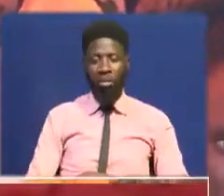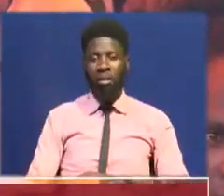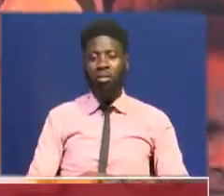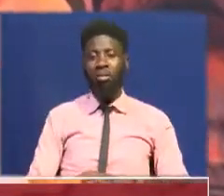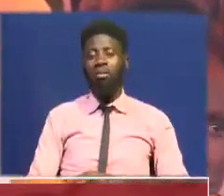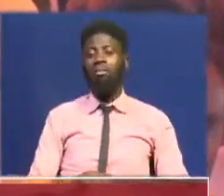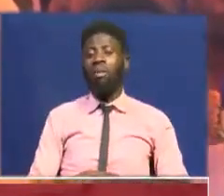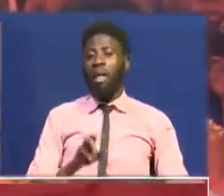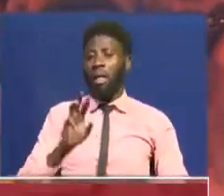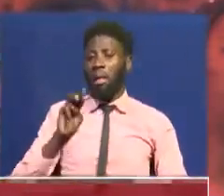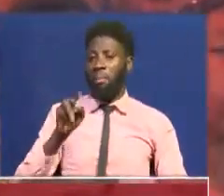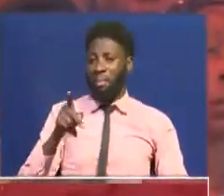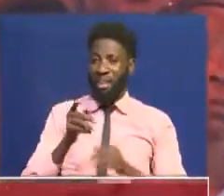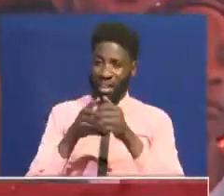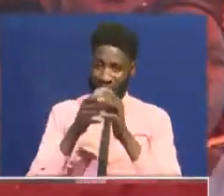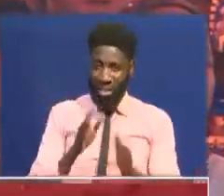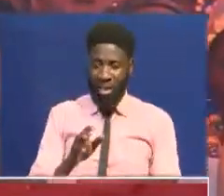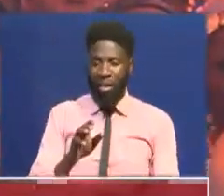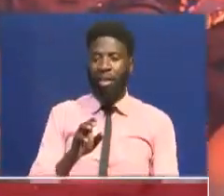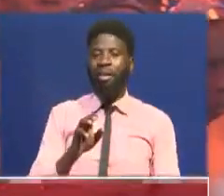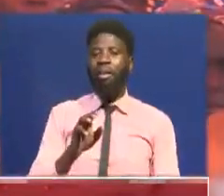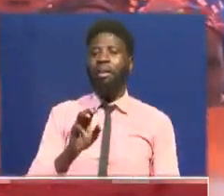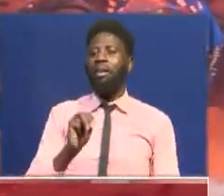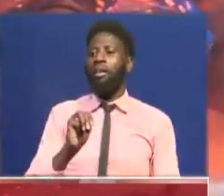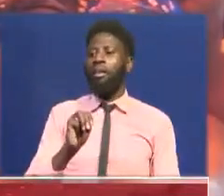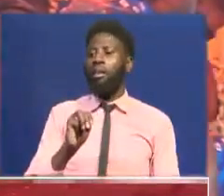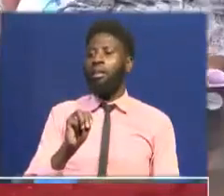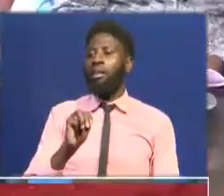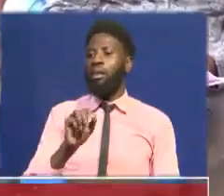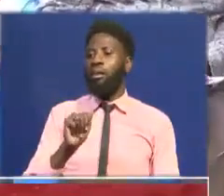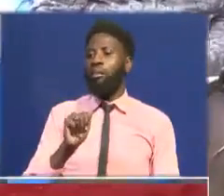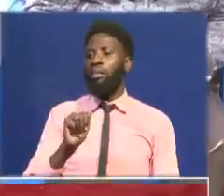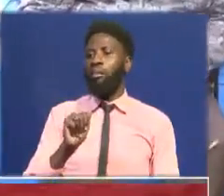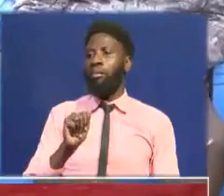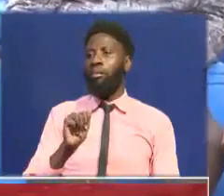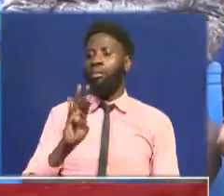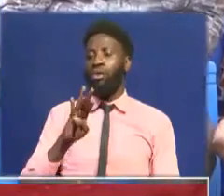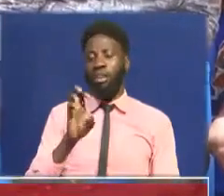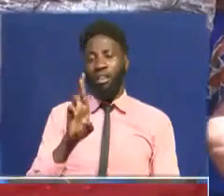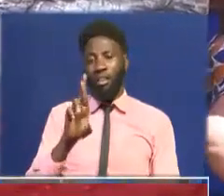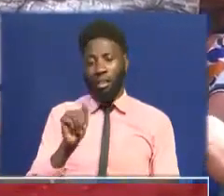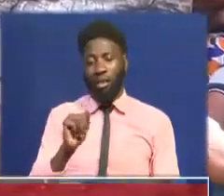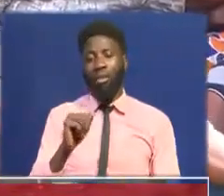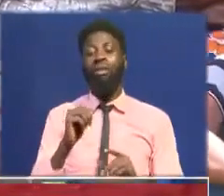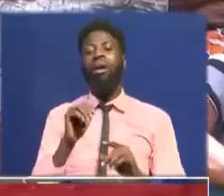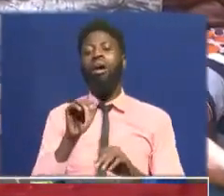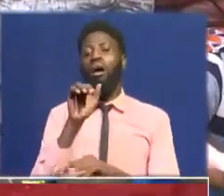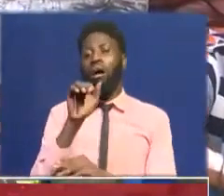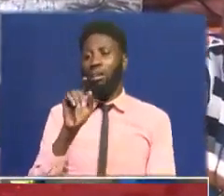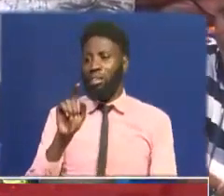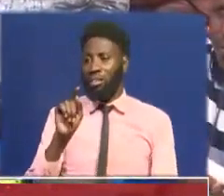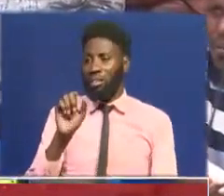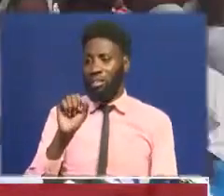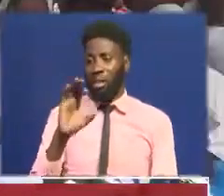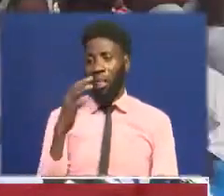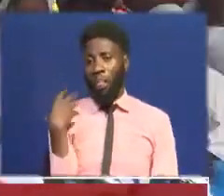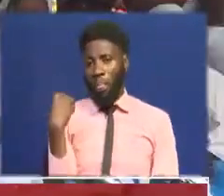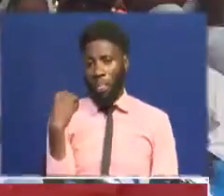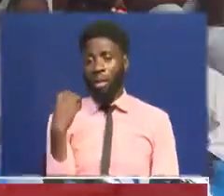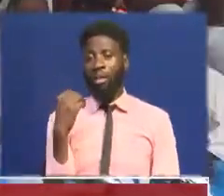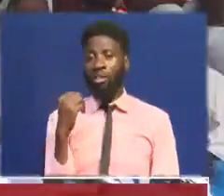MP Nambi Nabuera now want parliament to probe the recent promotion of teachers by the Teachers Service